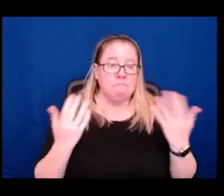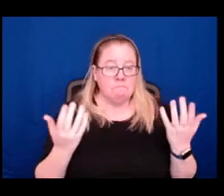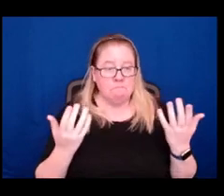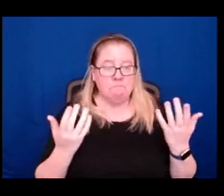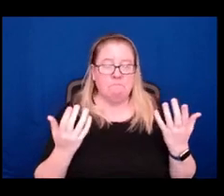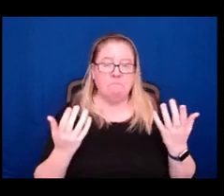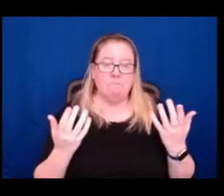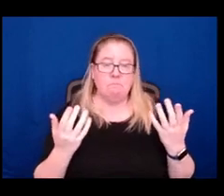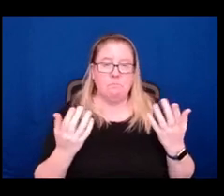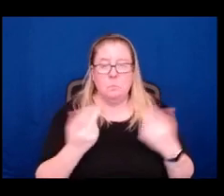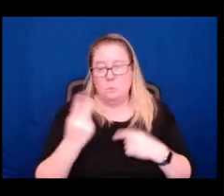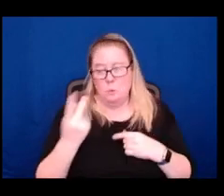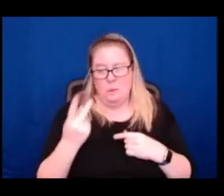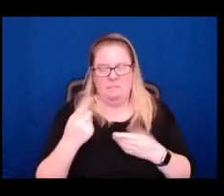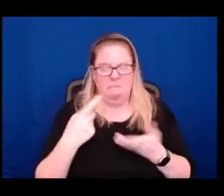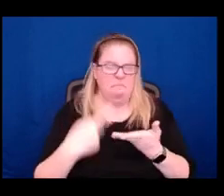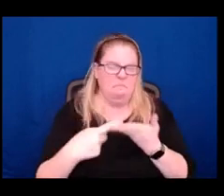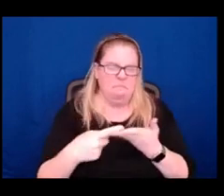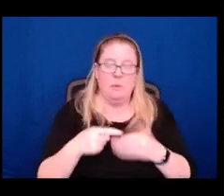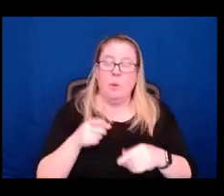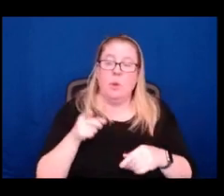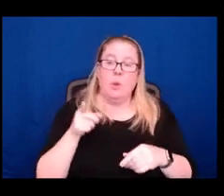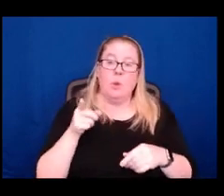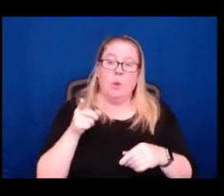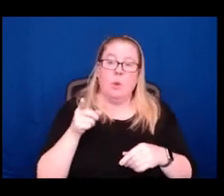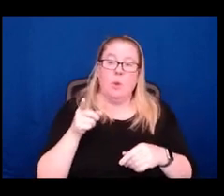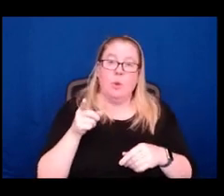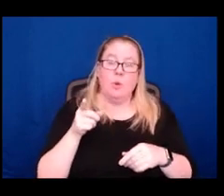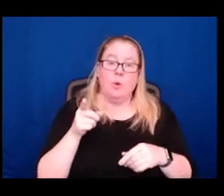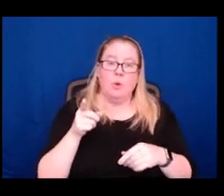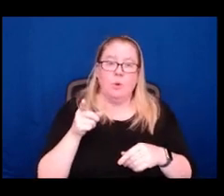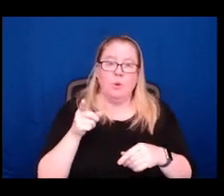So, you know, we've talked about how